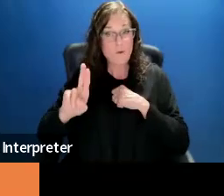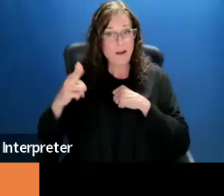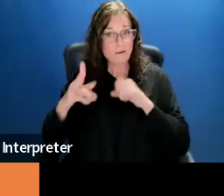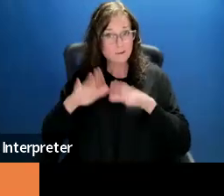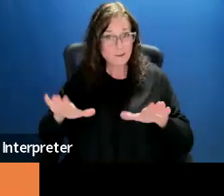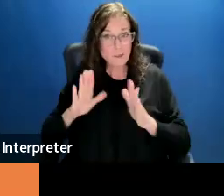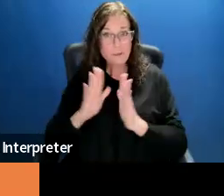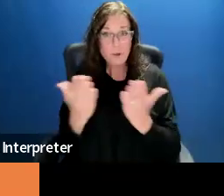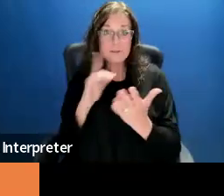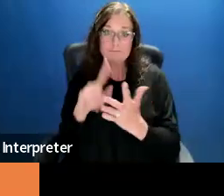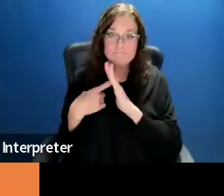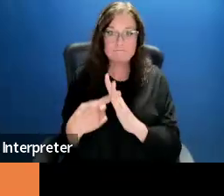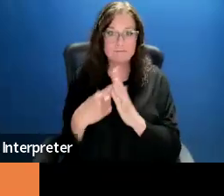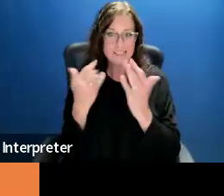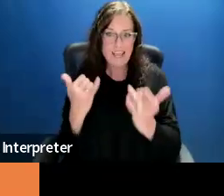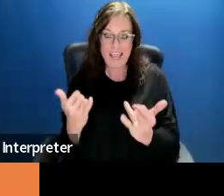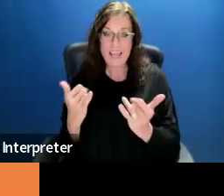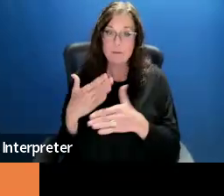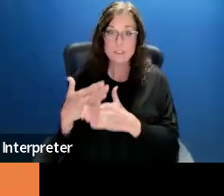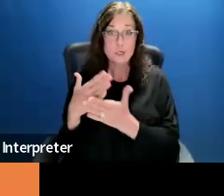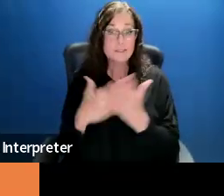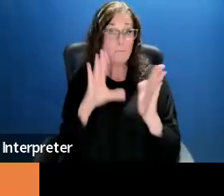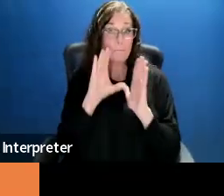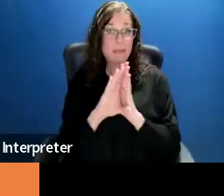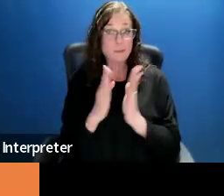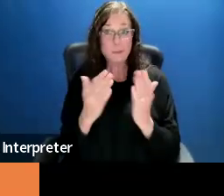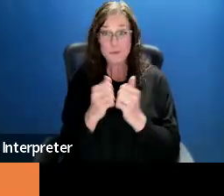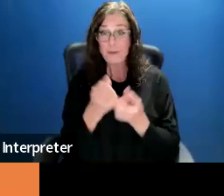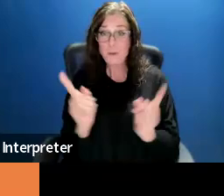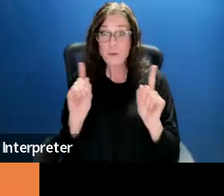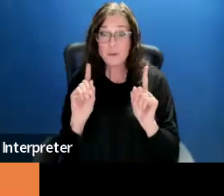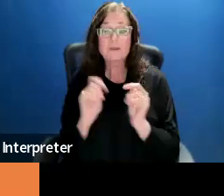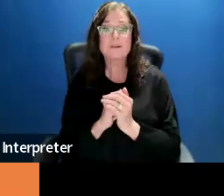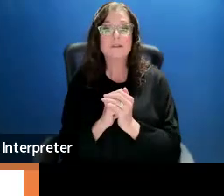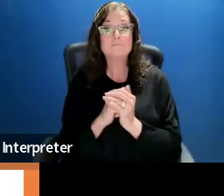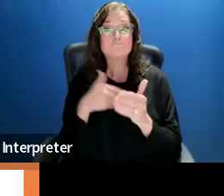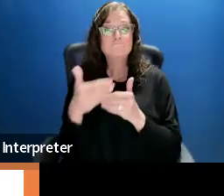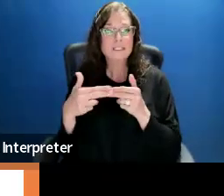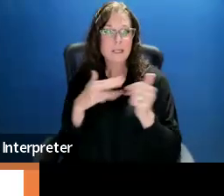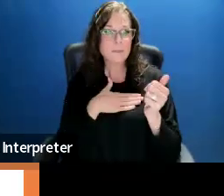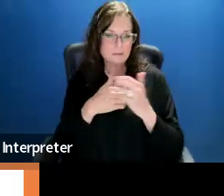to be kicking things off today by sharing some picture books with you. Next slide, please.